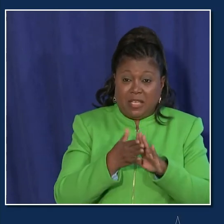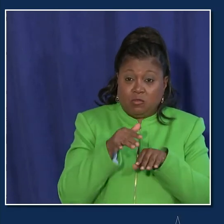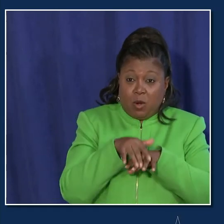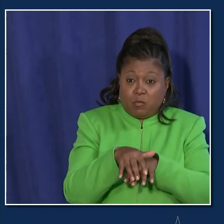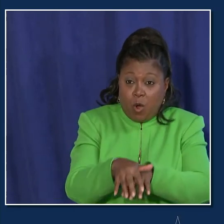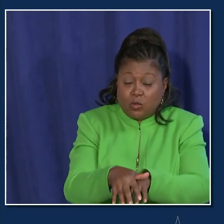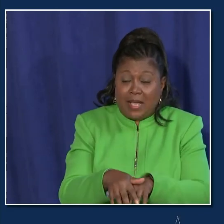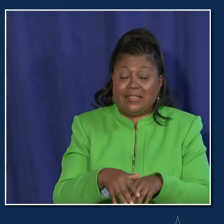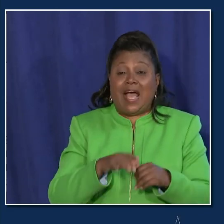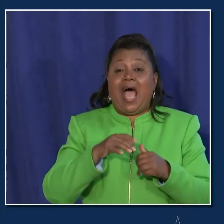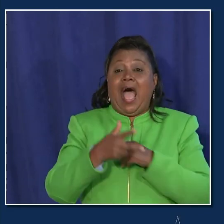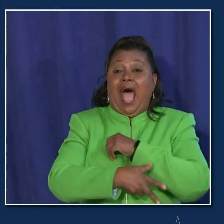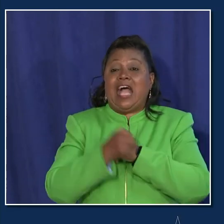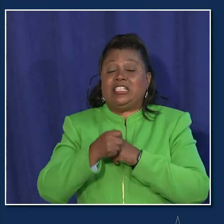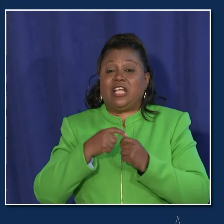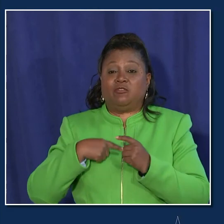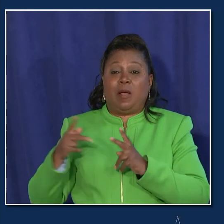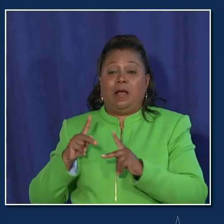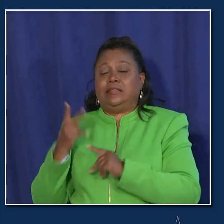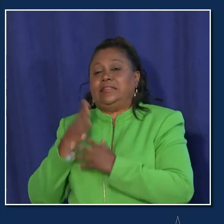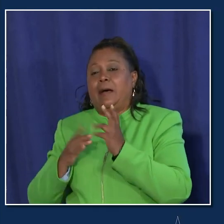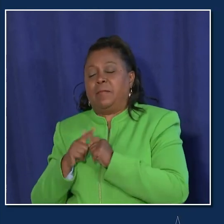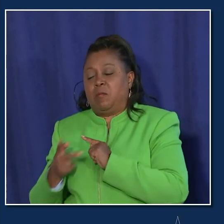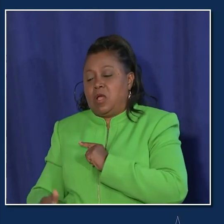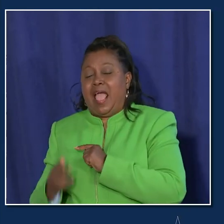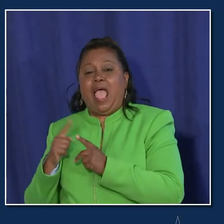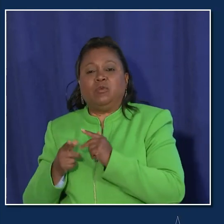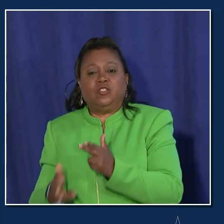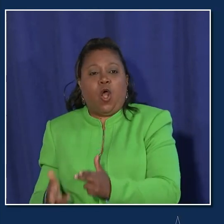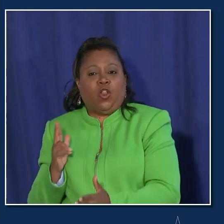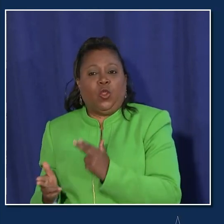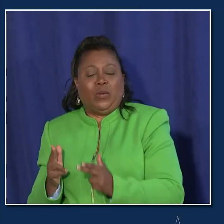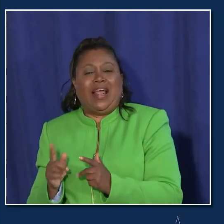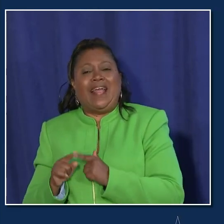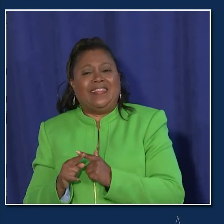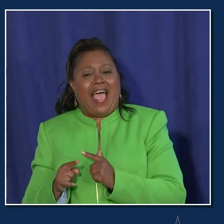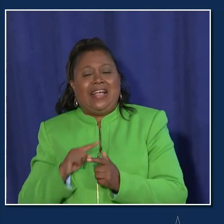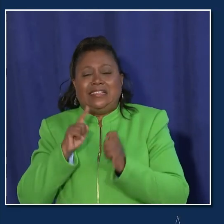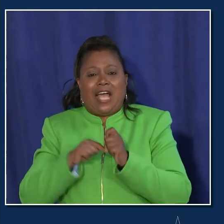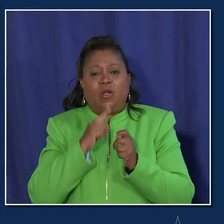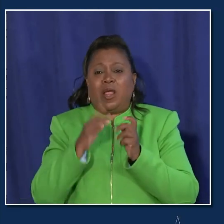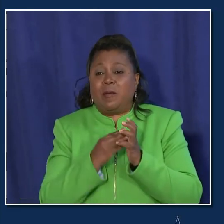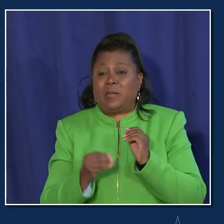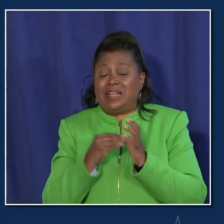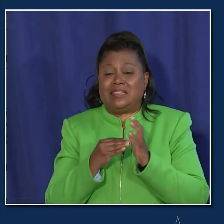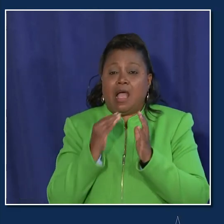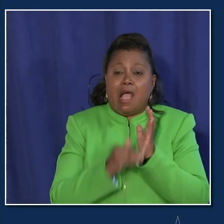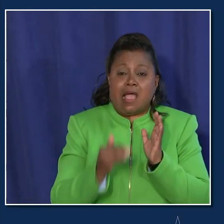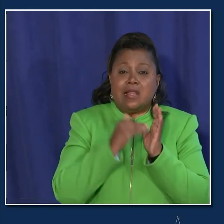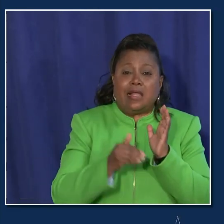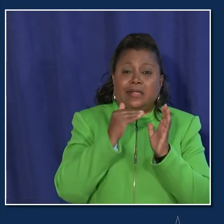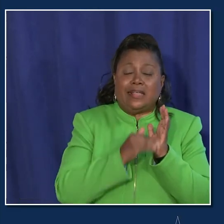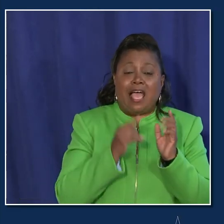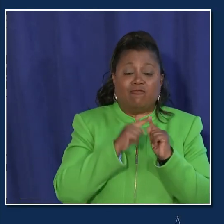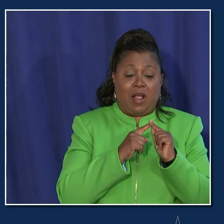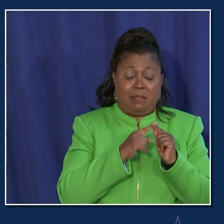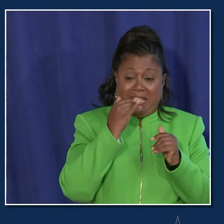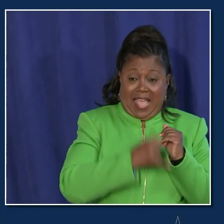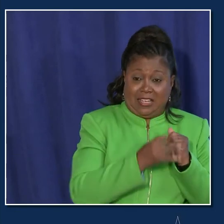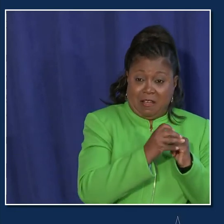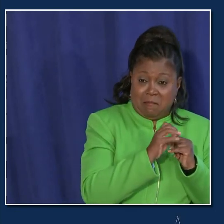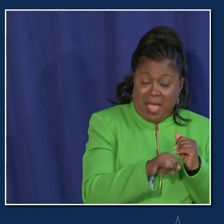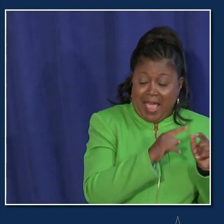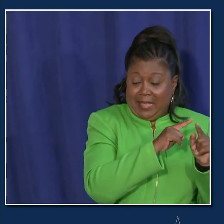protests hijacked by vigilantes, and then we saw looting. And that cycle repeated itself over and over again from the end of